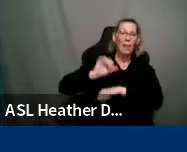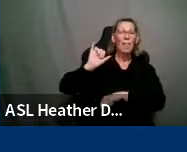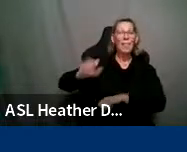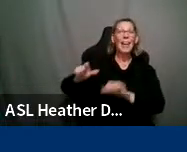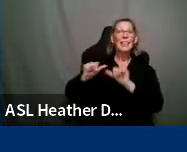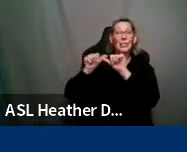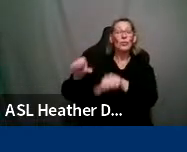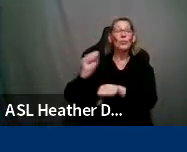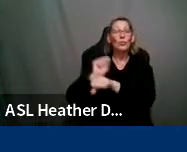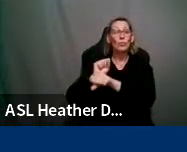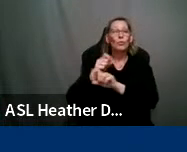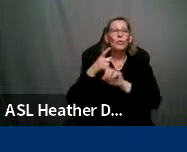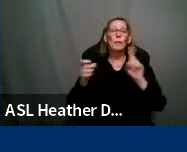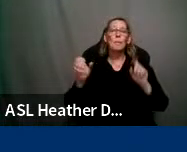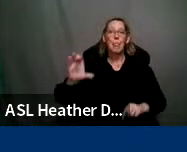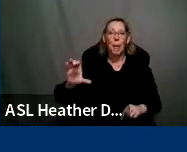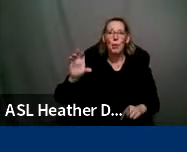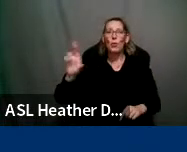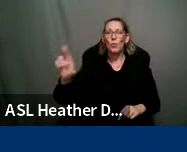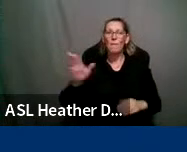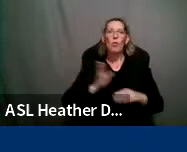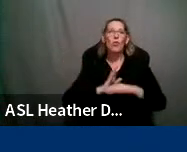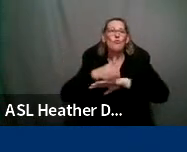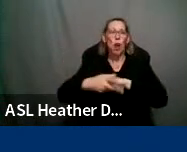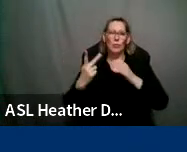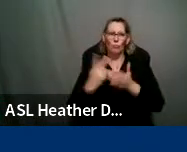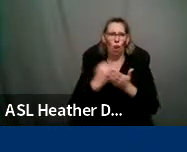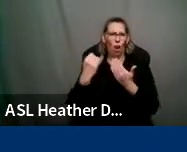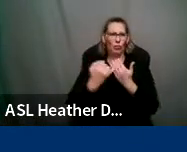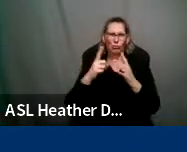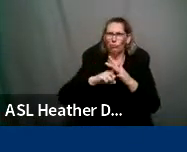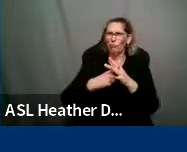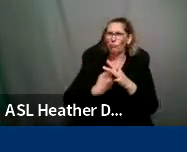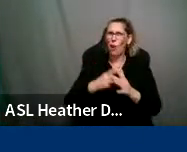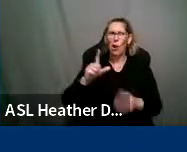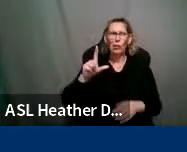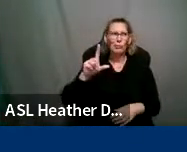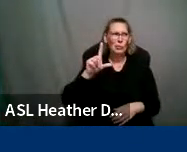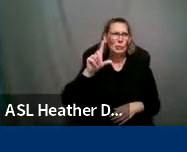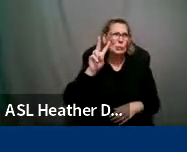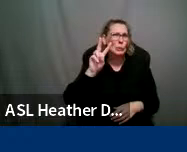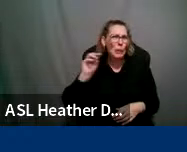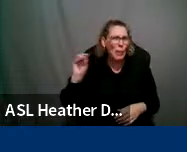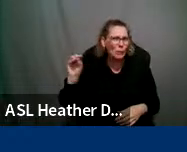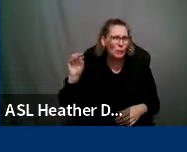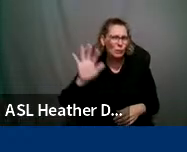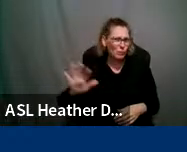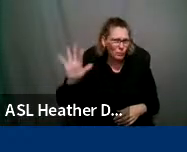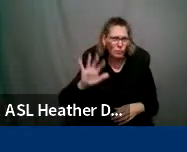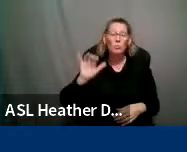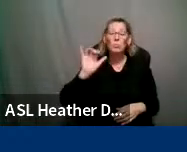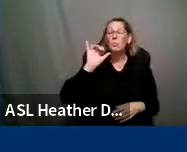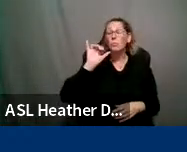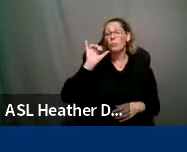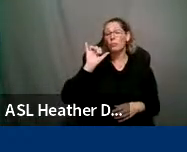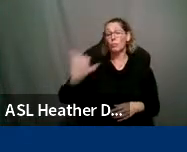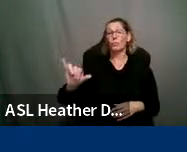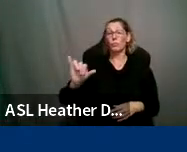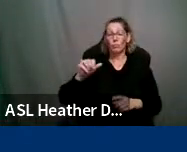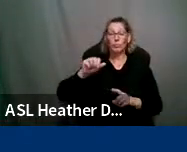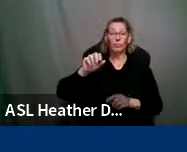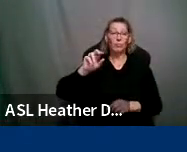the Columbia River Crossing Project that began in the early 2000s. The environmental impact statement